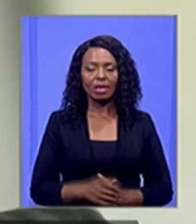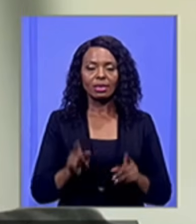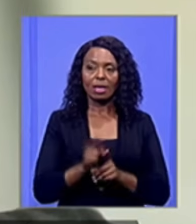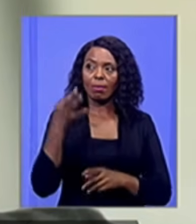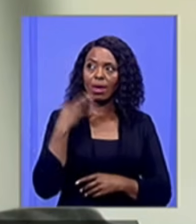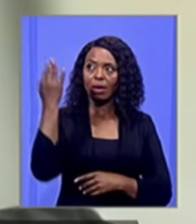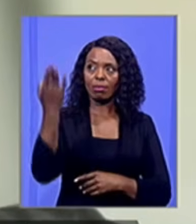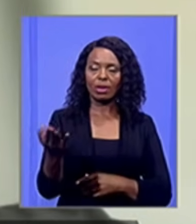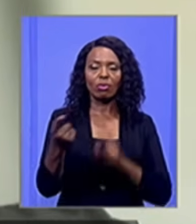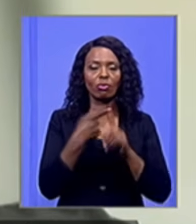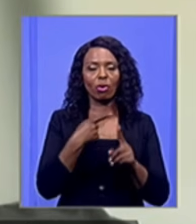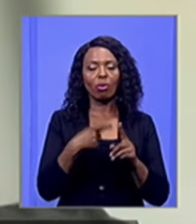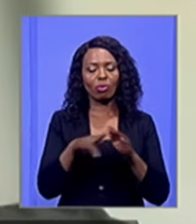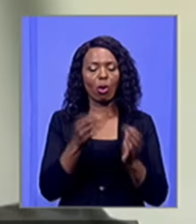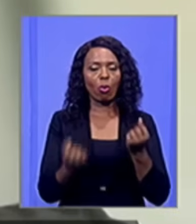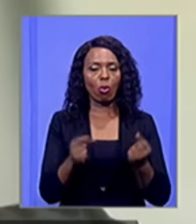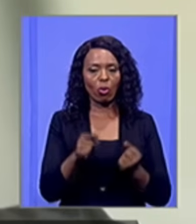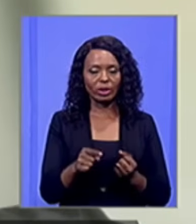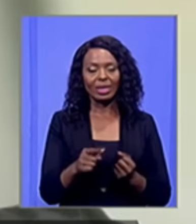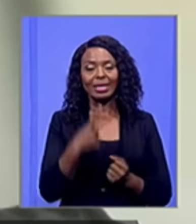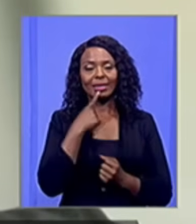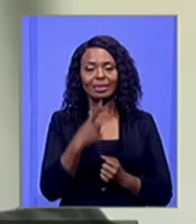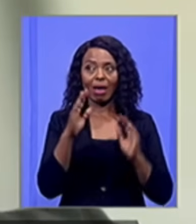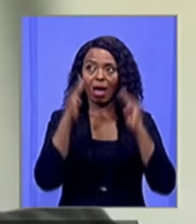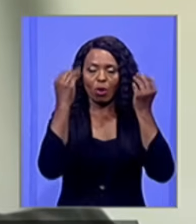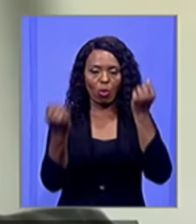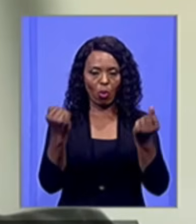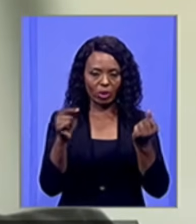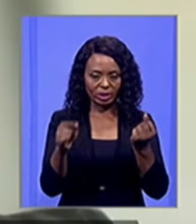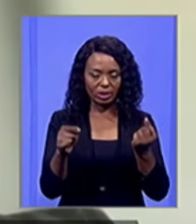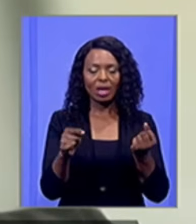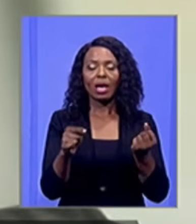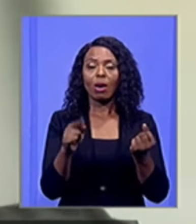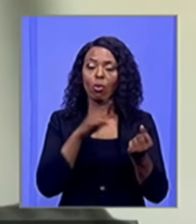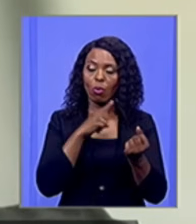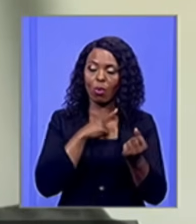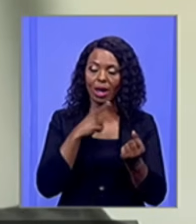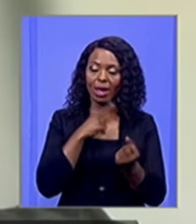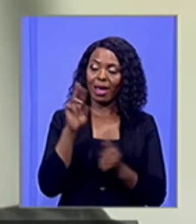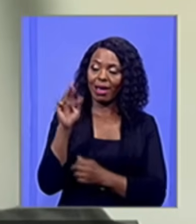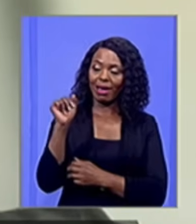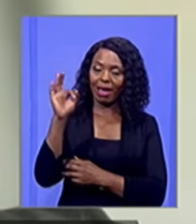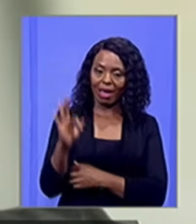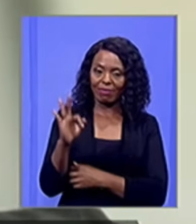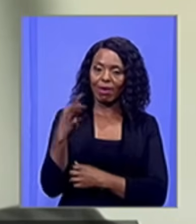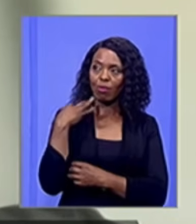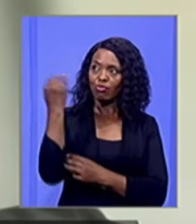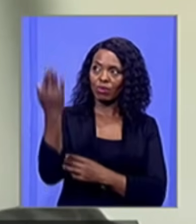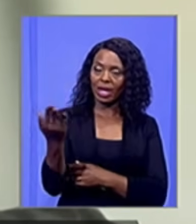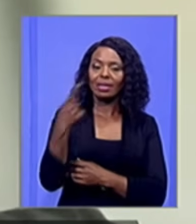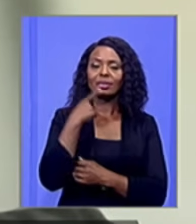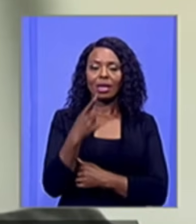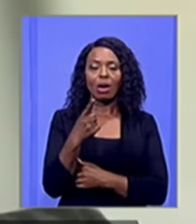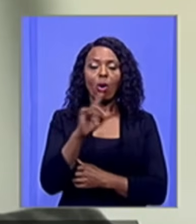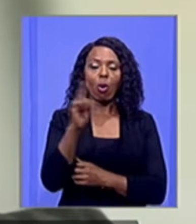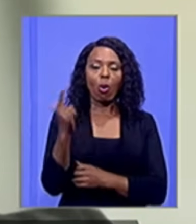Supreme Court of Appeal, that the directive issued by the Road Accident Fund to cease the processing of all